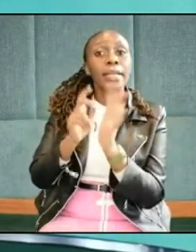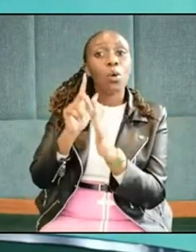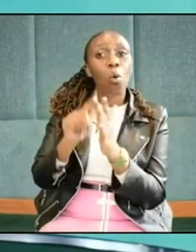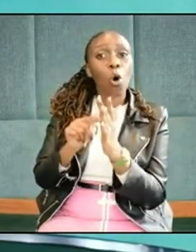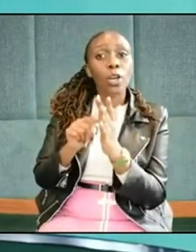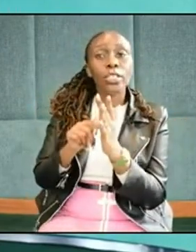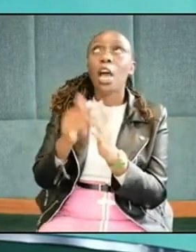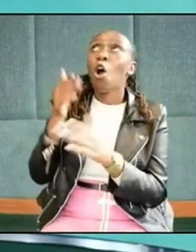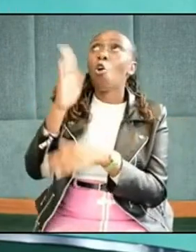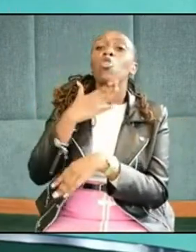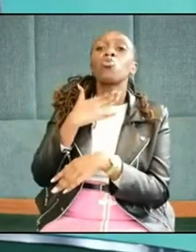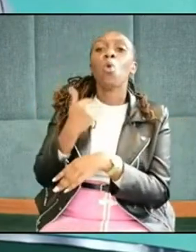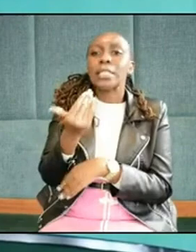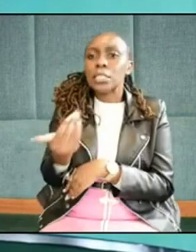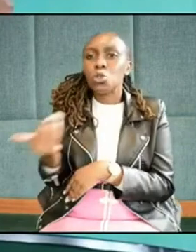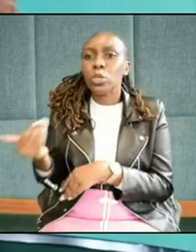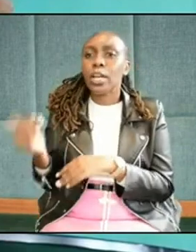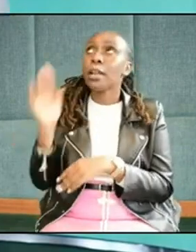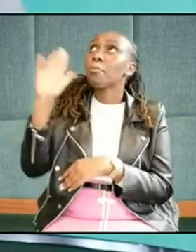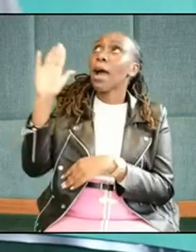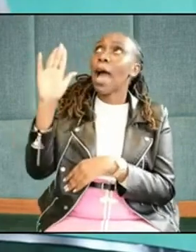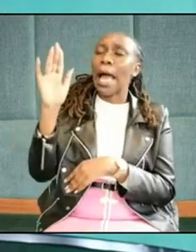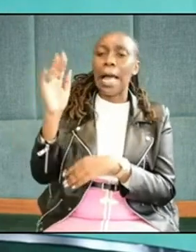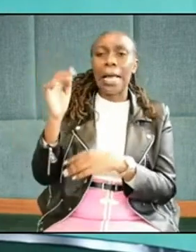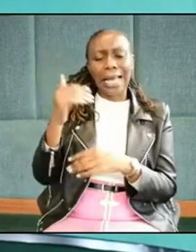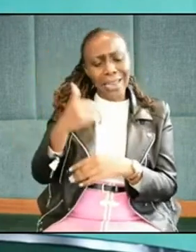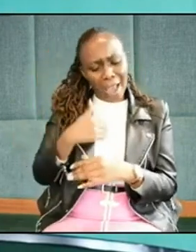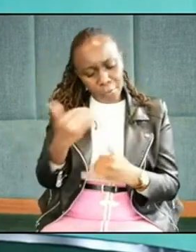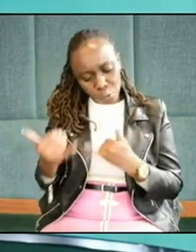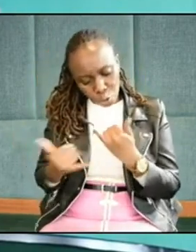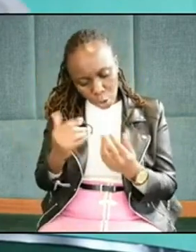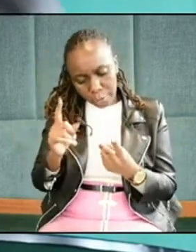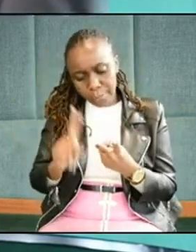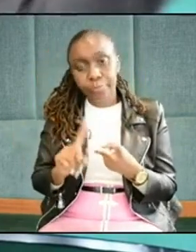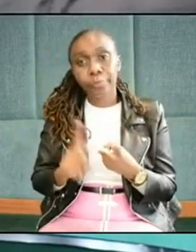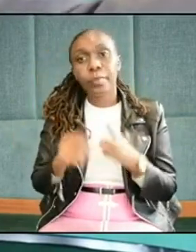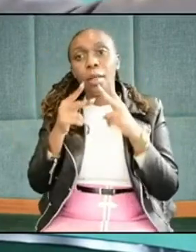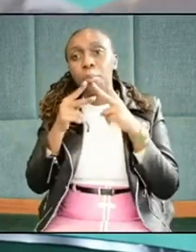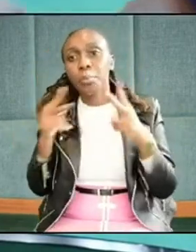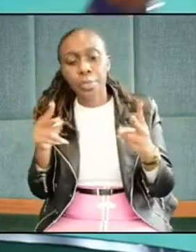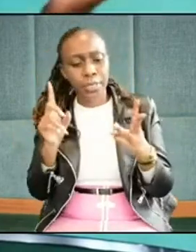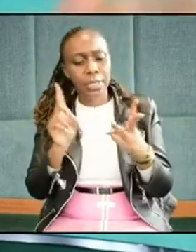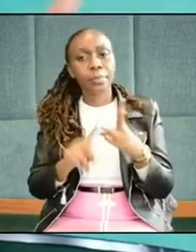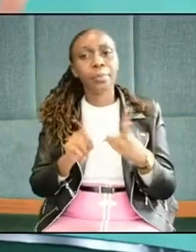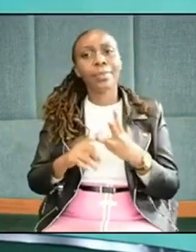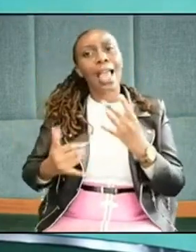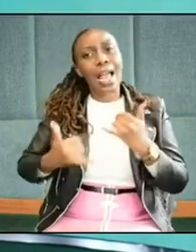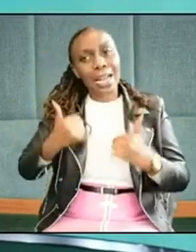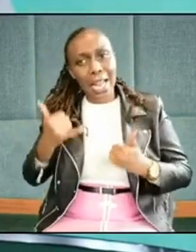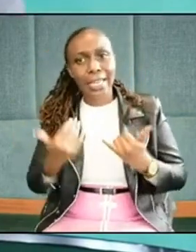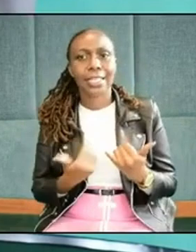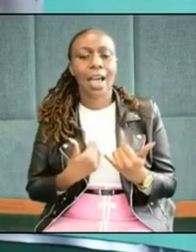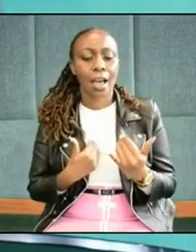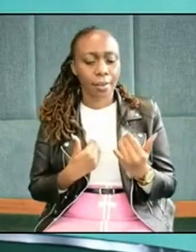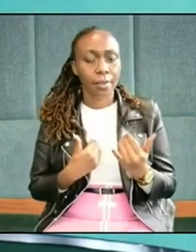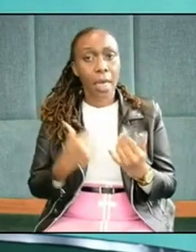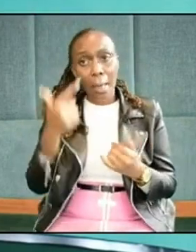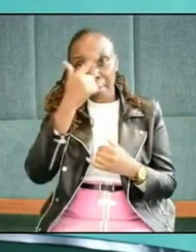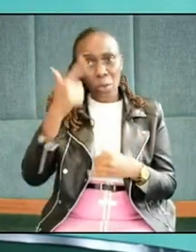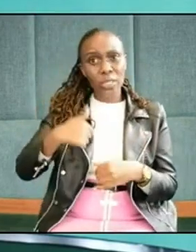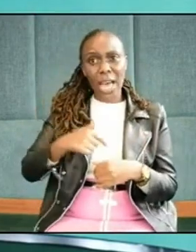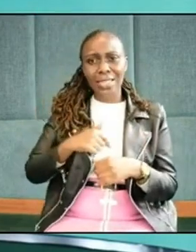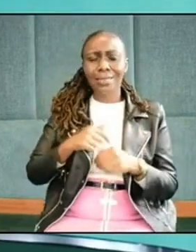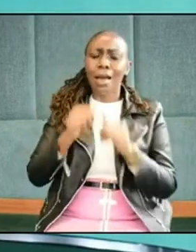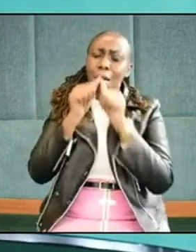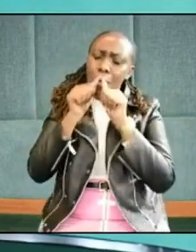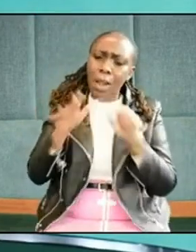see his face so that they can have joy, they can have peace, and they can have gladness in their lives. We are too blessed to